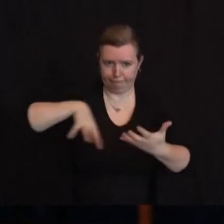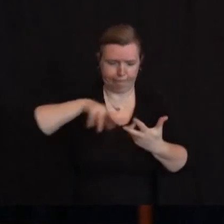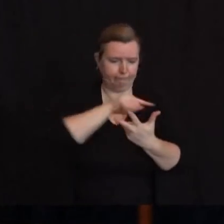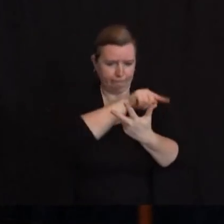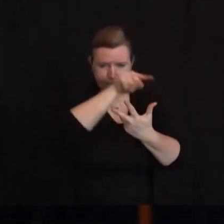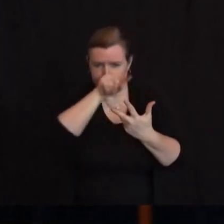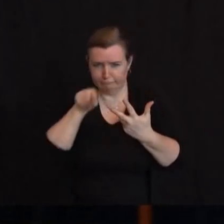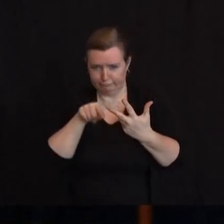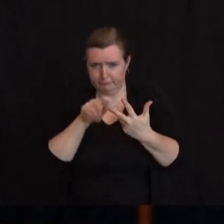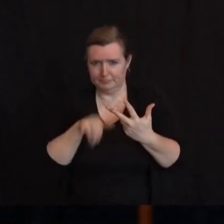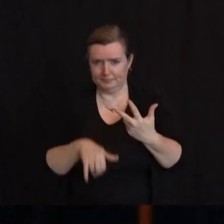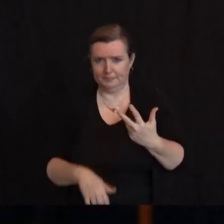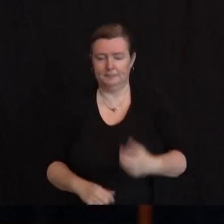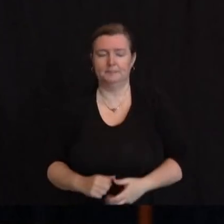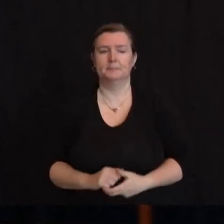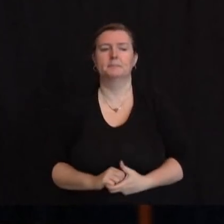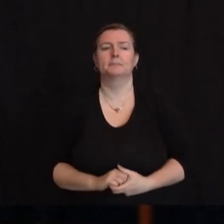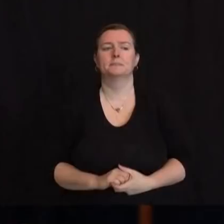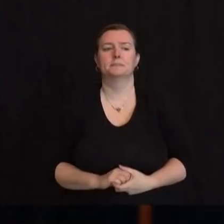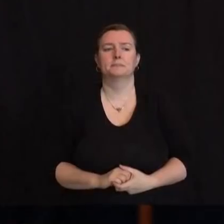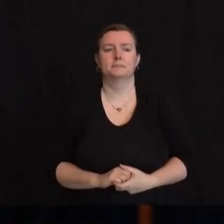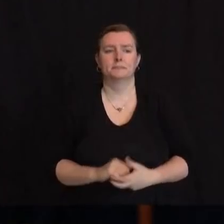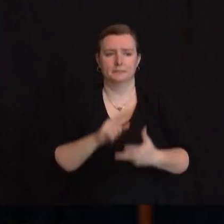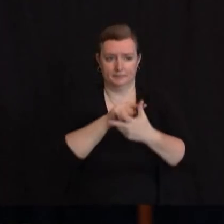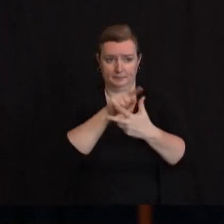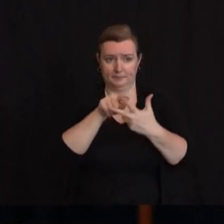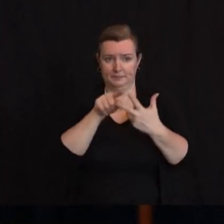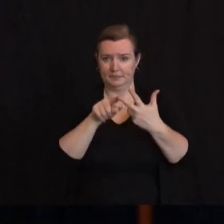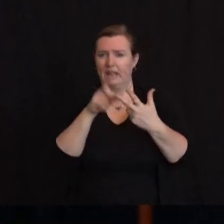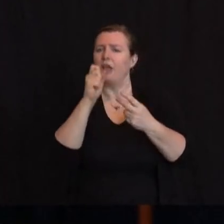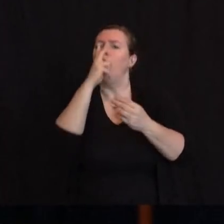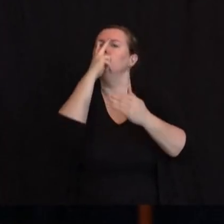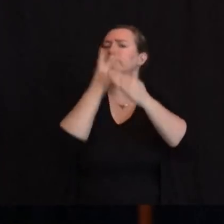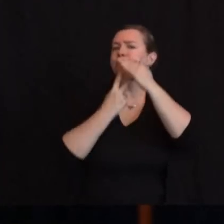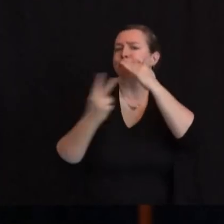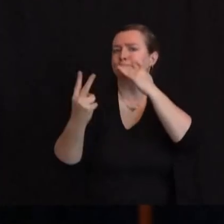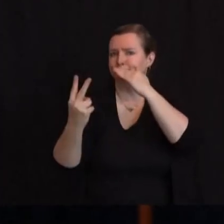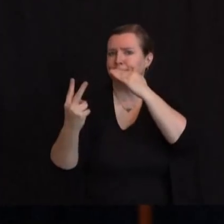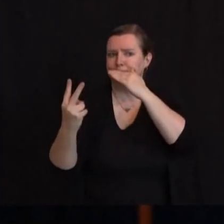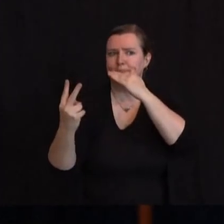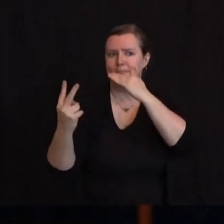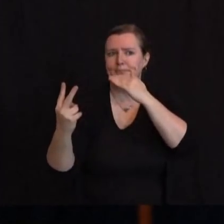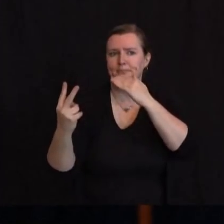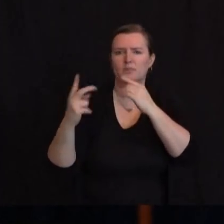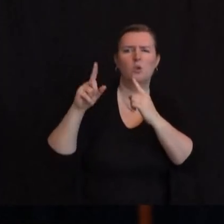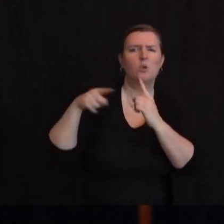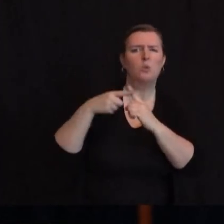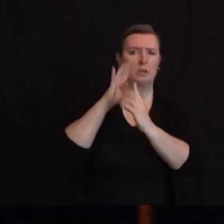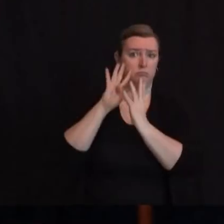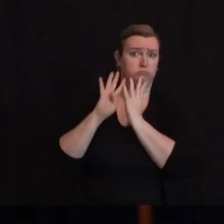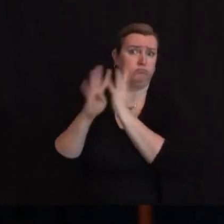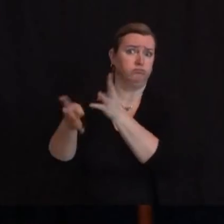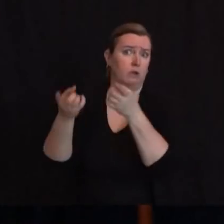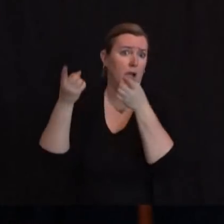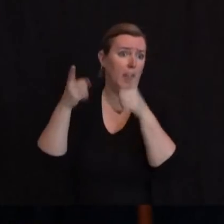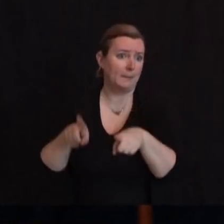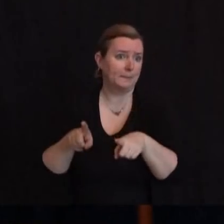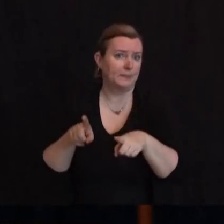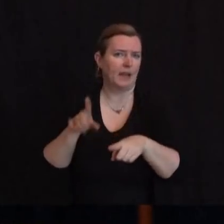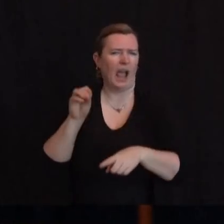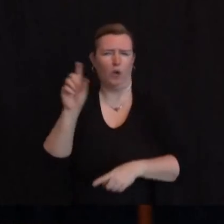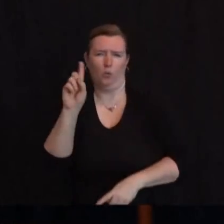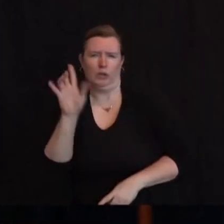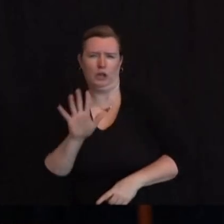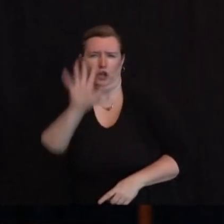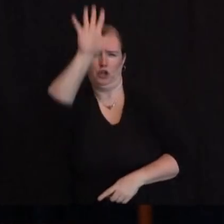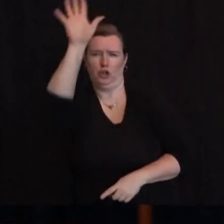All of the algorithm then predicts the rate of infection, how many total infections you